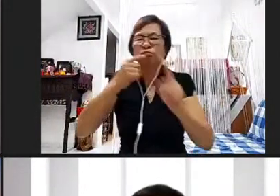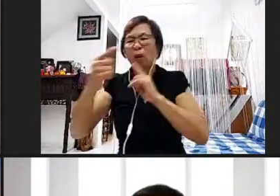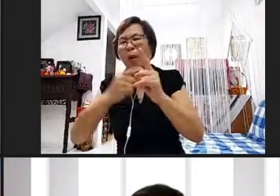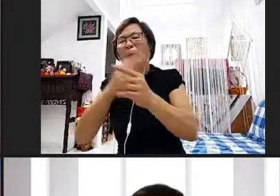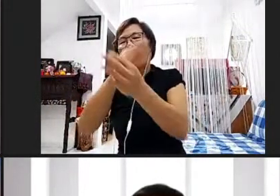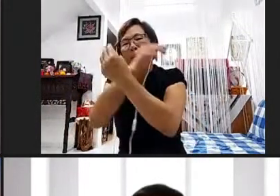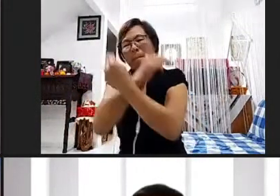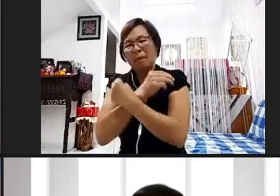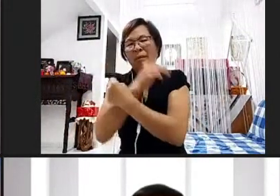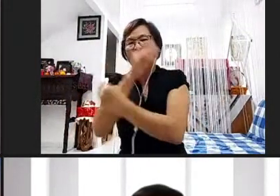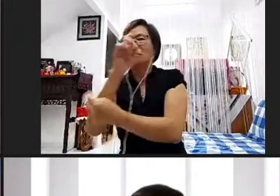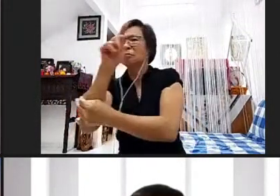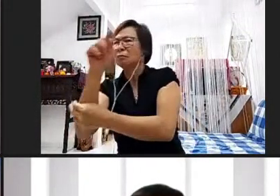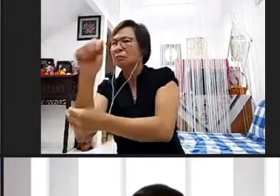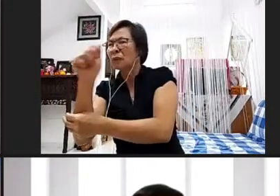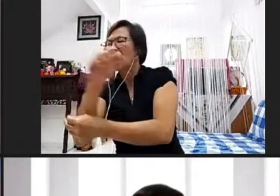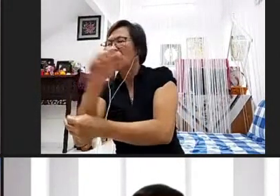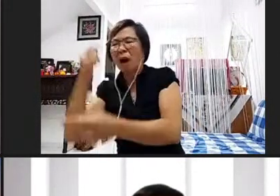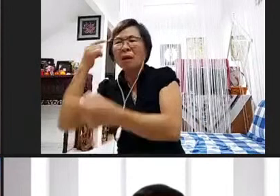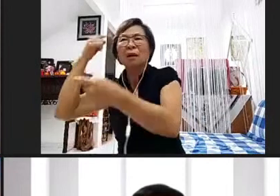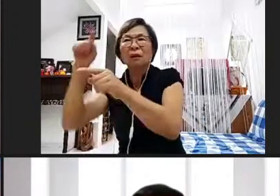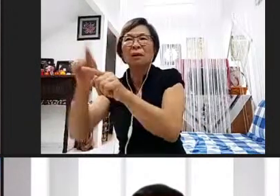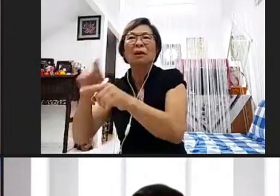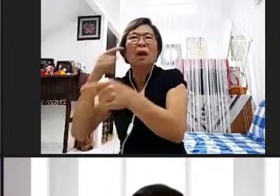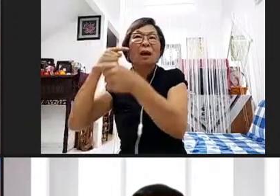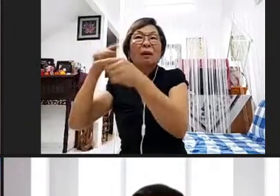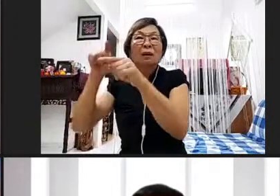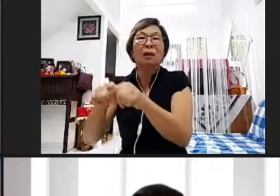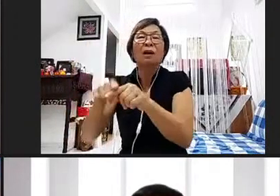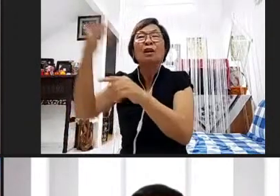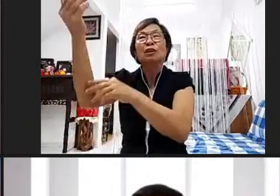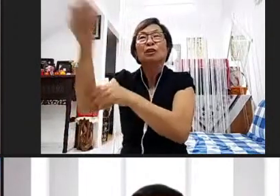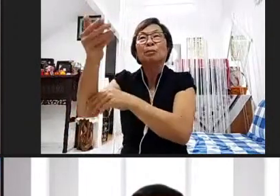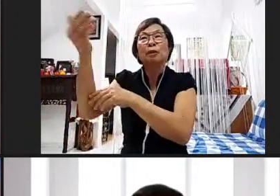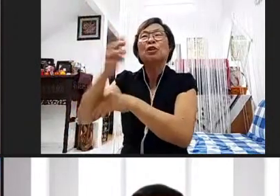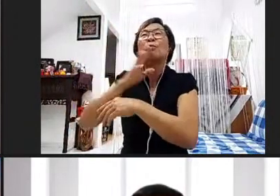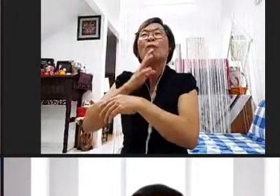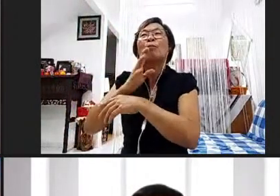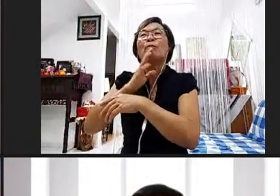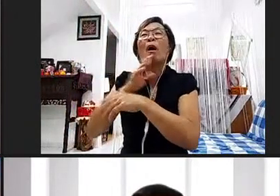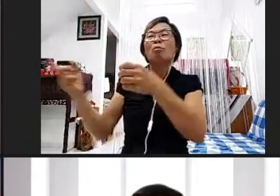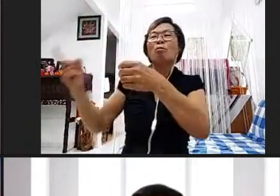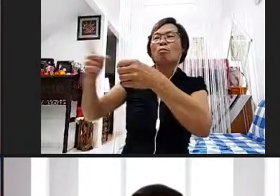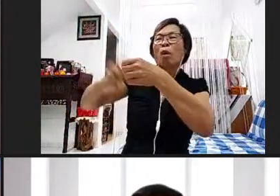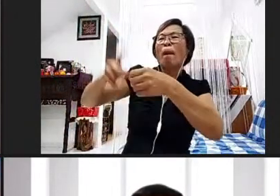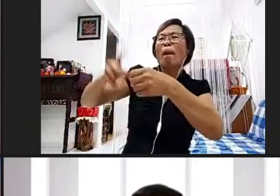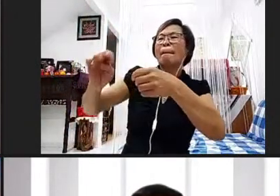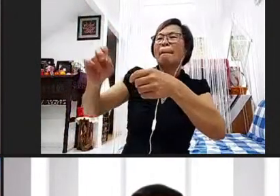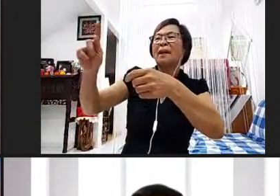metta. And I would agree very much that actually speech is very much related to metta.